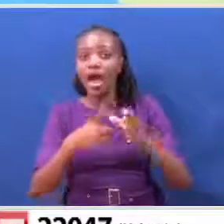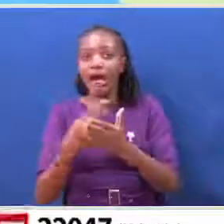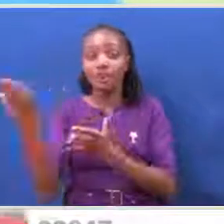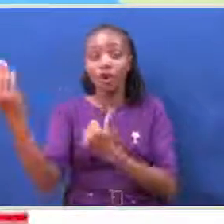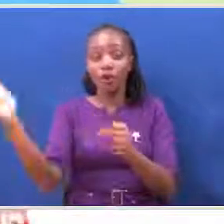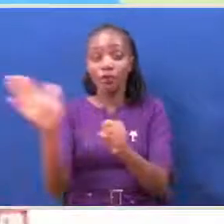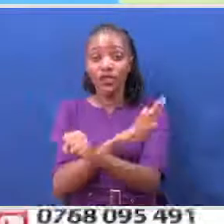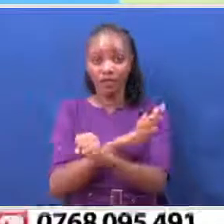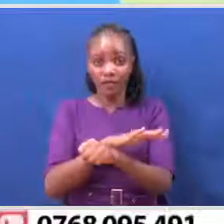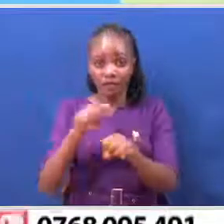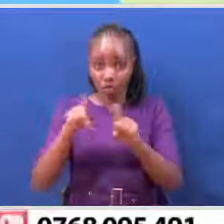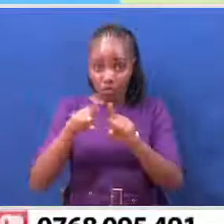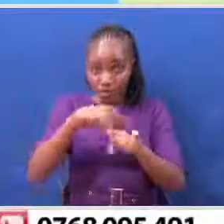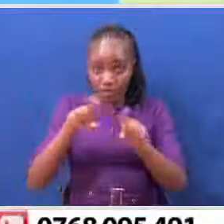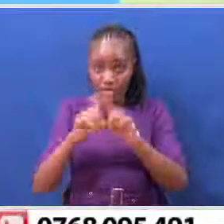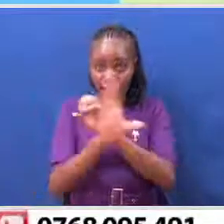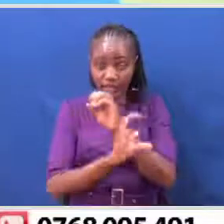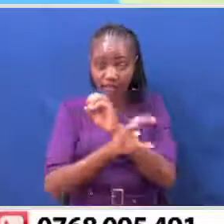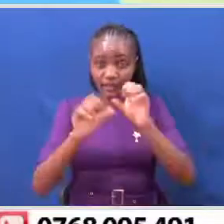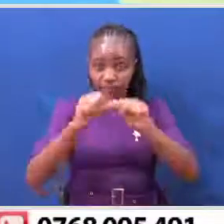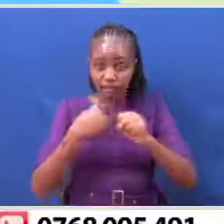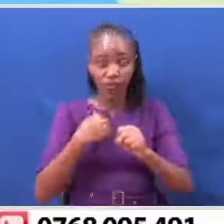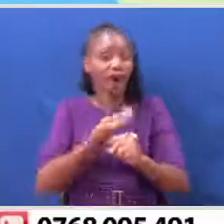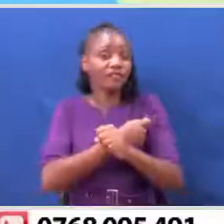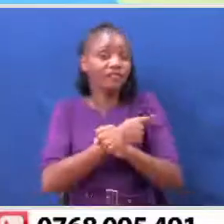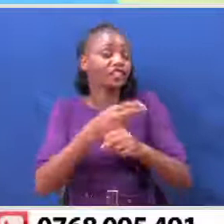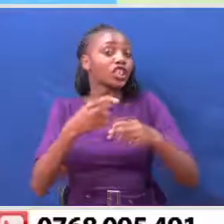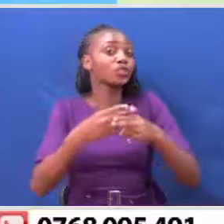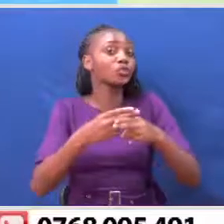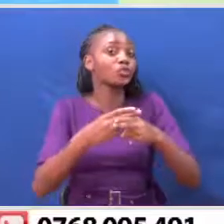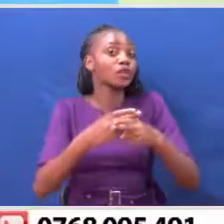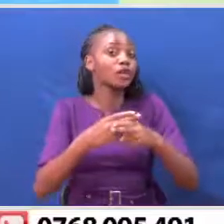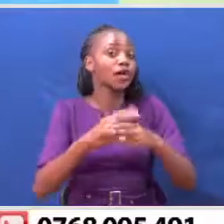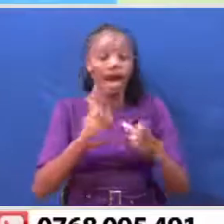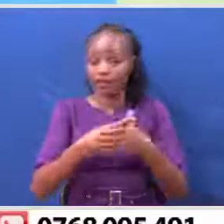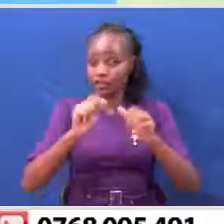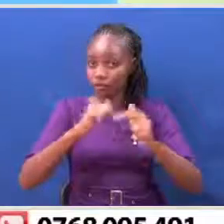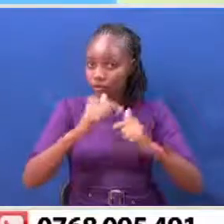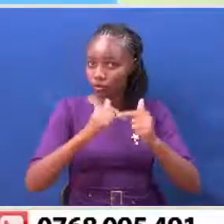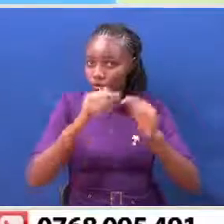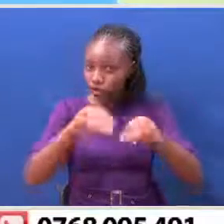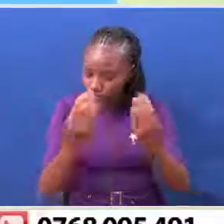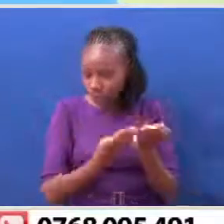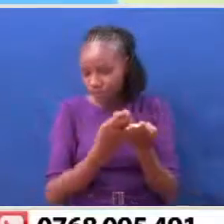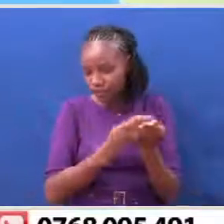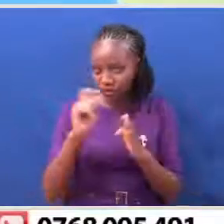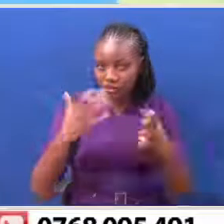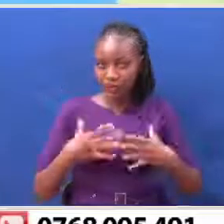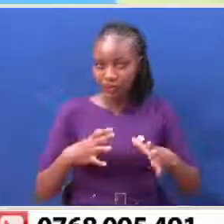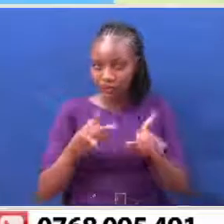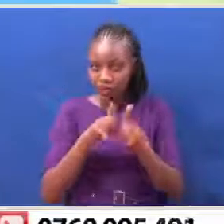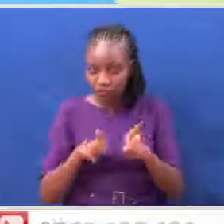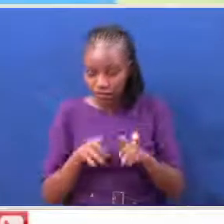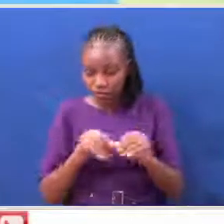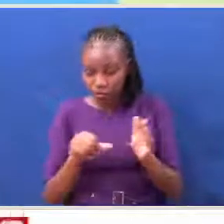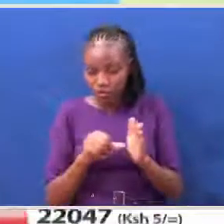hopefully, as a country, we will also be able to get these vaccines so that we can provide it as a priority